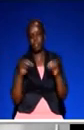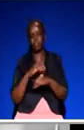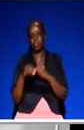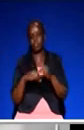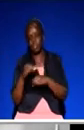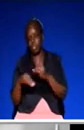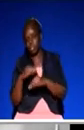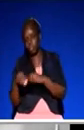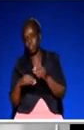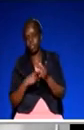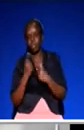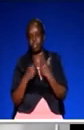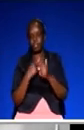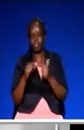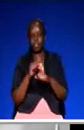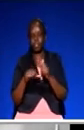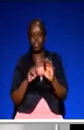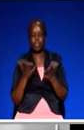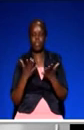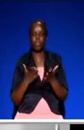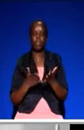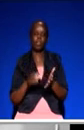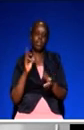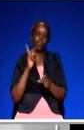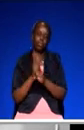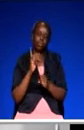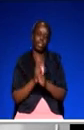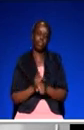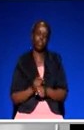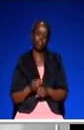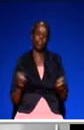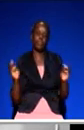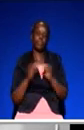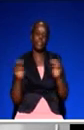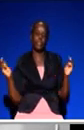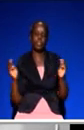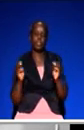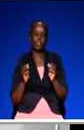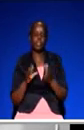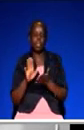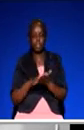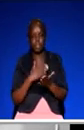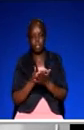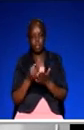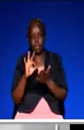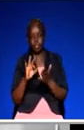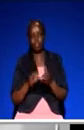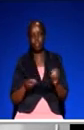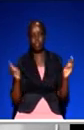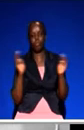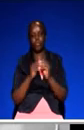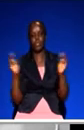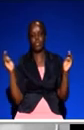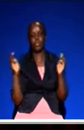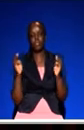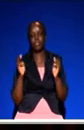going to discuss how to store magnets and discuss some of the applications of